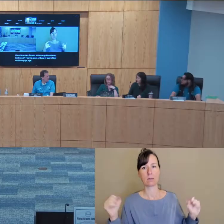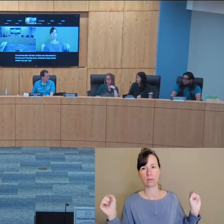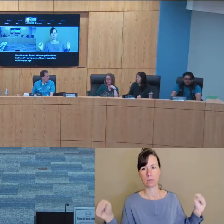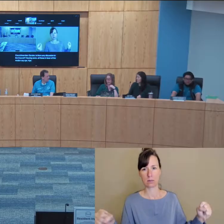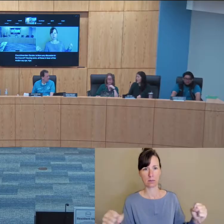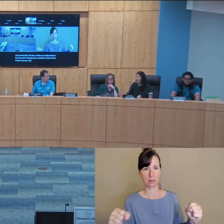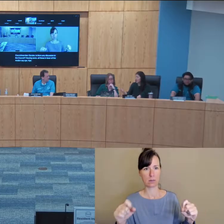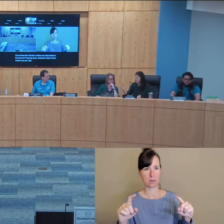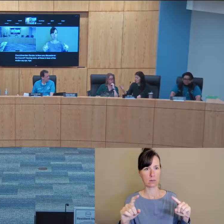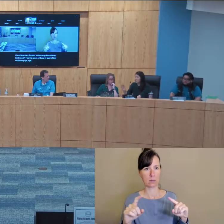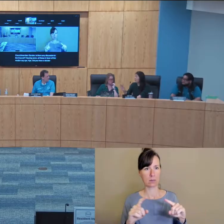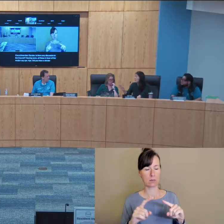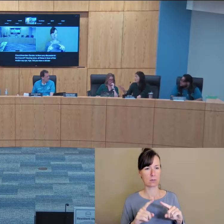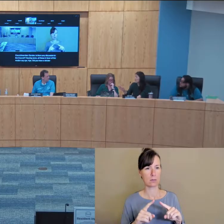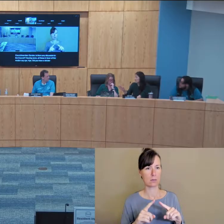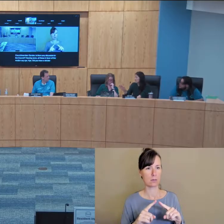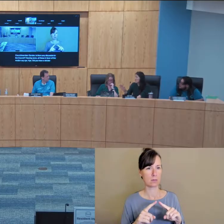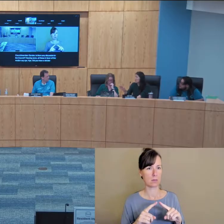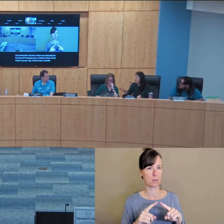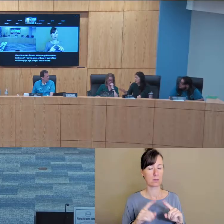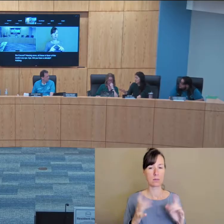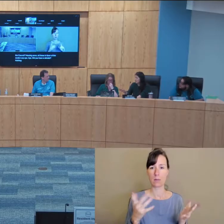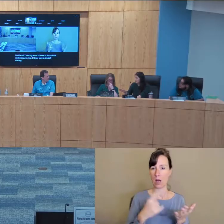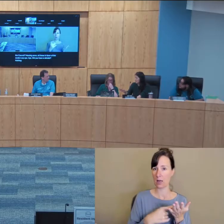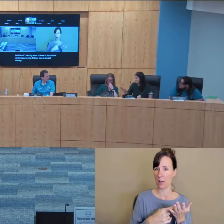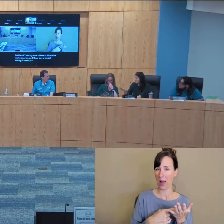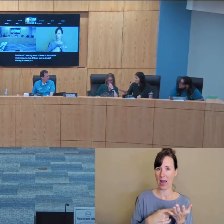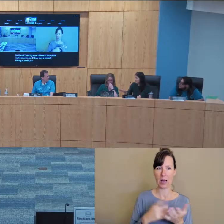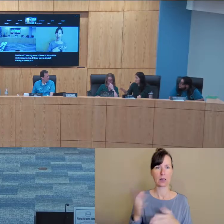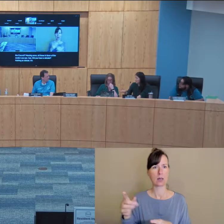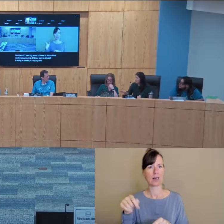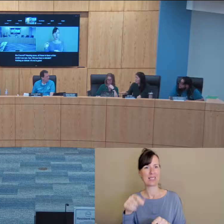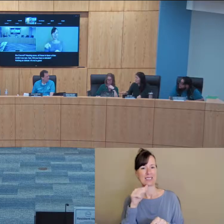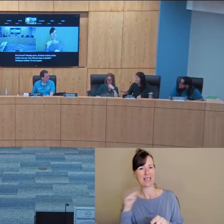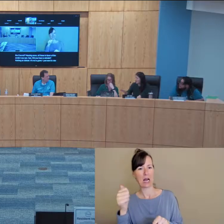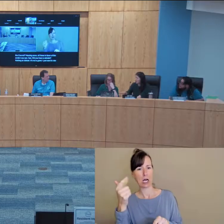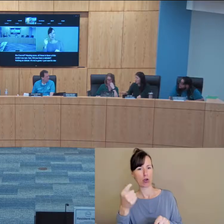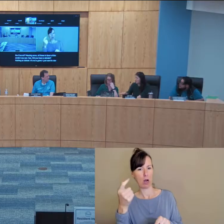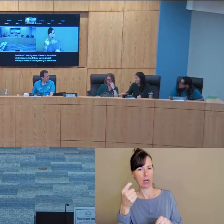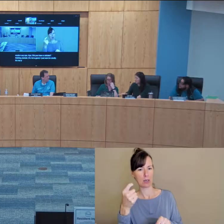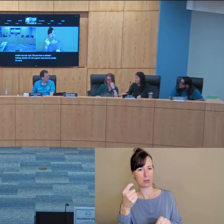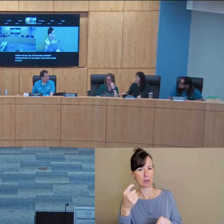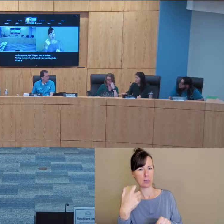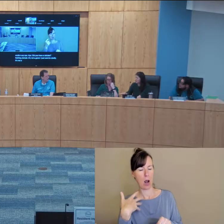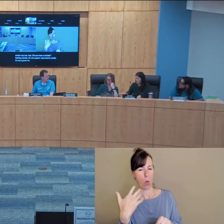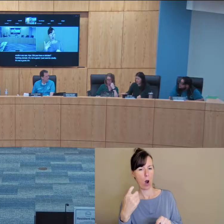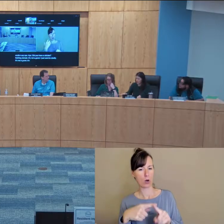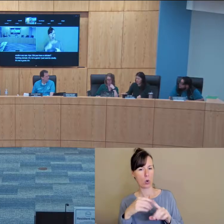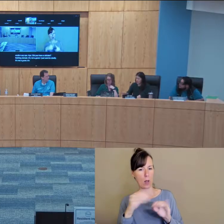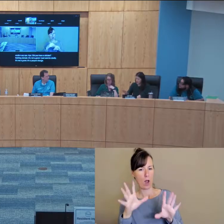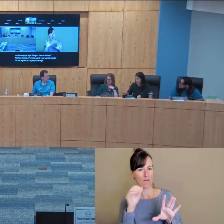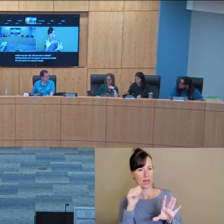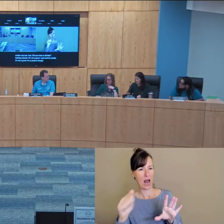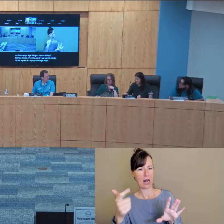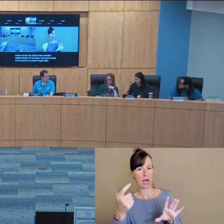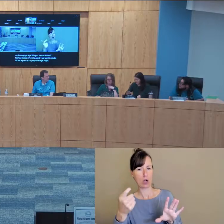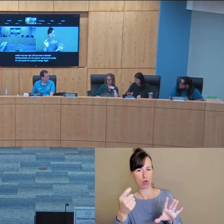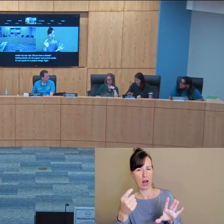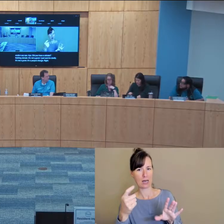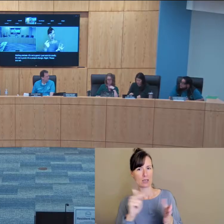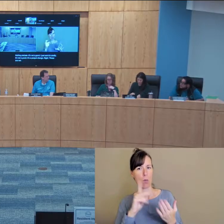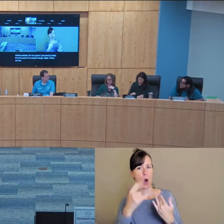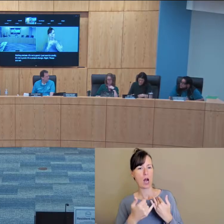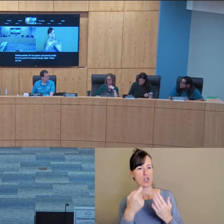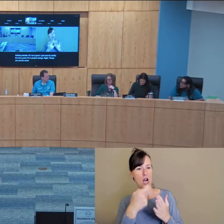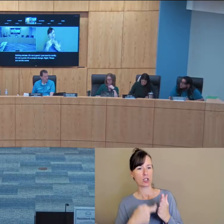Did you have a debate? Question? Nothing to debate, it's not a grant. I just want to clarify, it's not a grant, it's a project charge. Right. Those are not the same